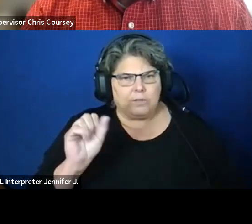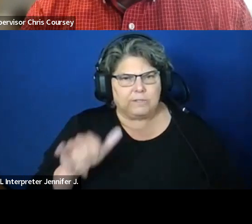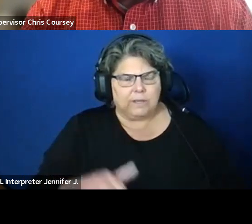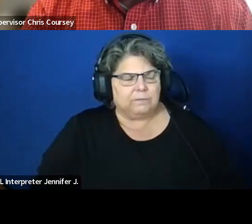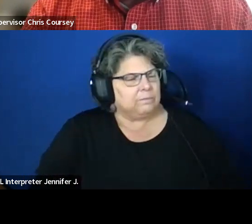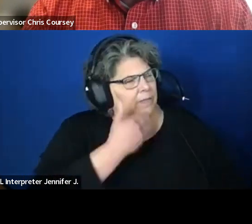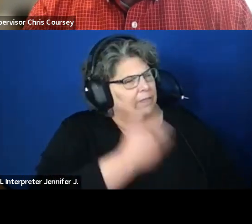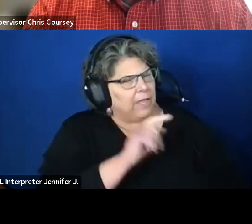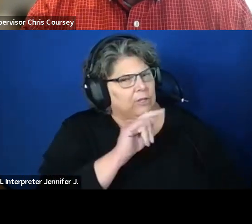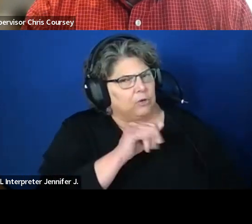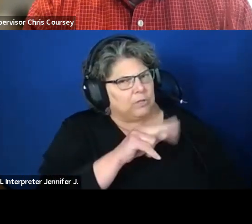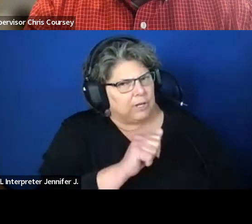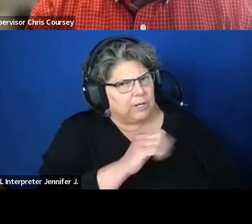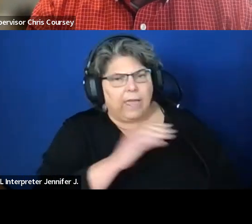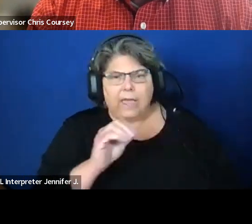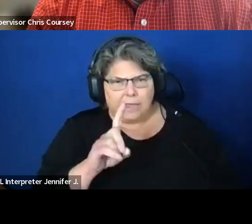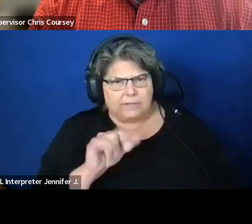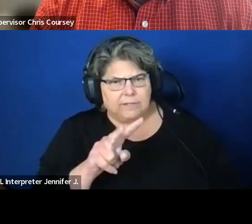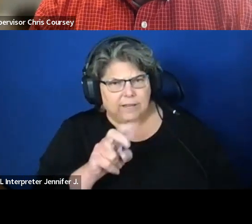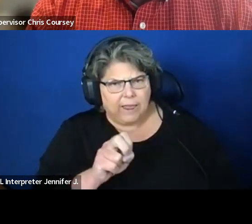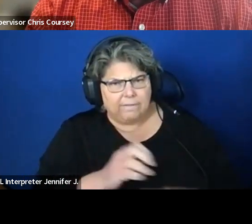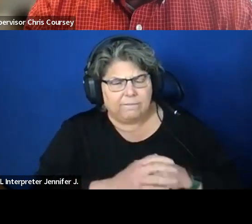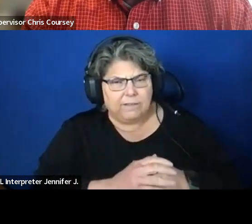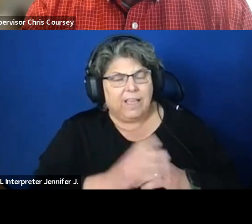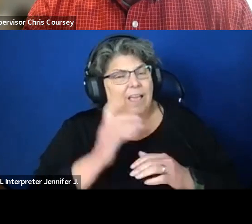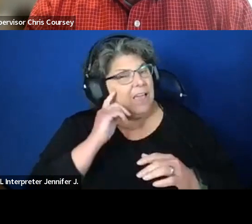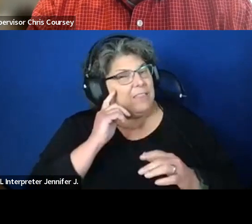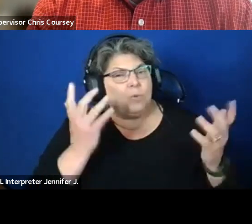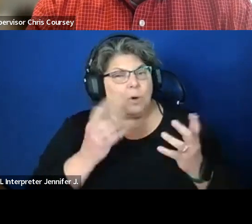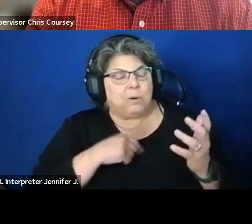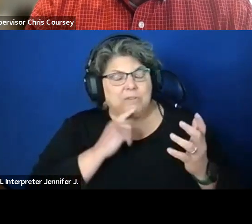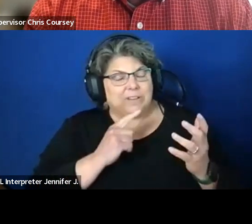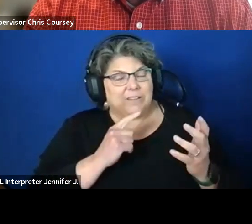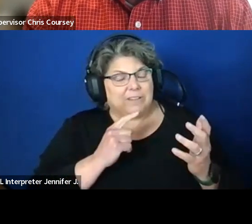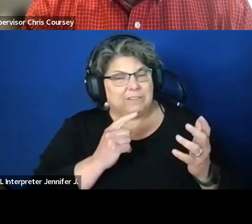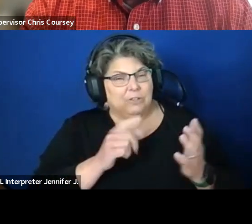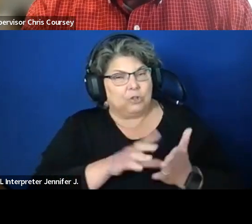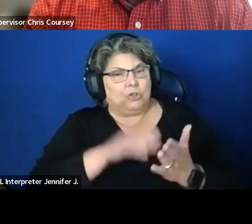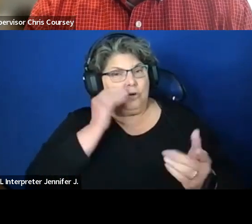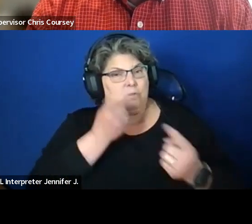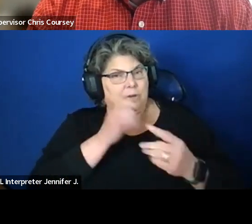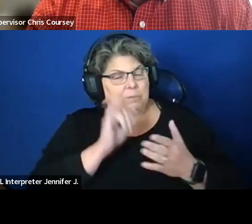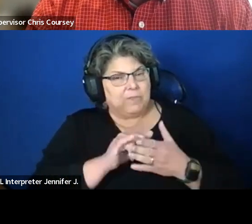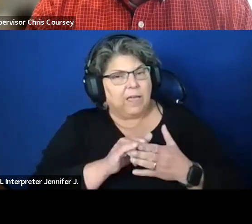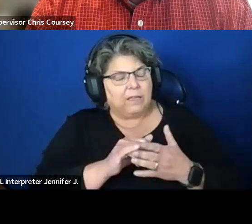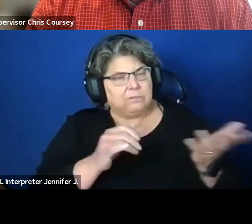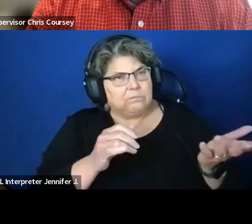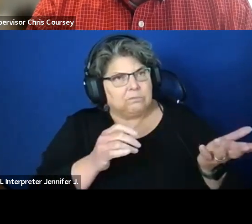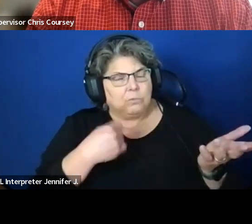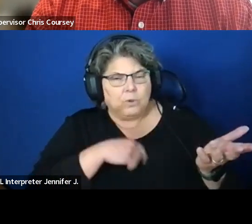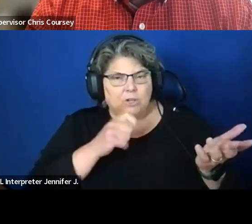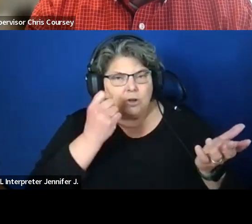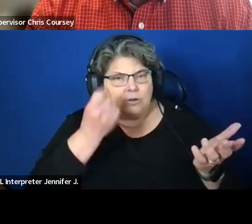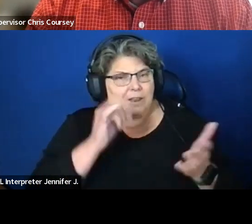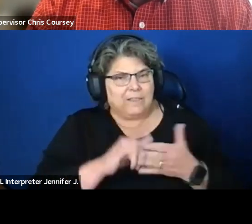Thanks, Tina and Dave. I think the takeaway here should be hopefully an understanding that we're not